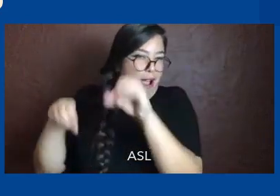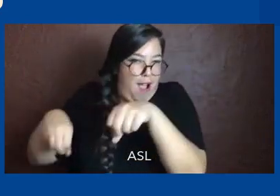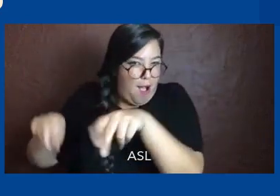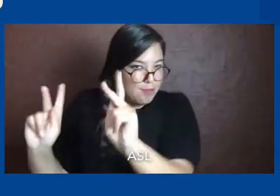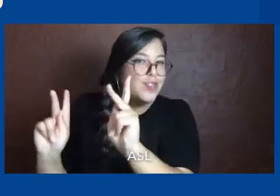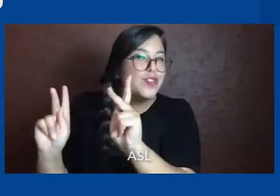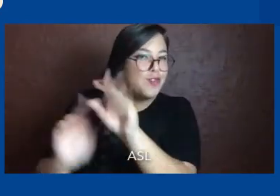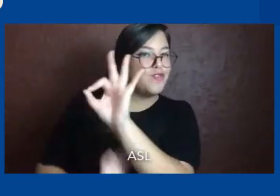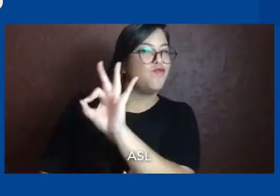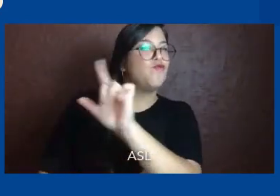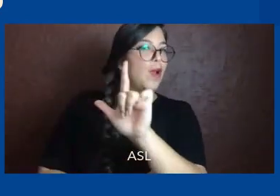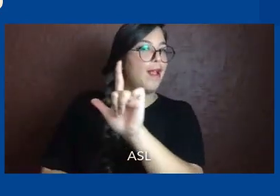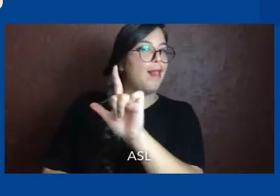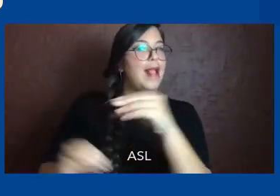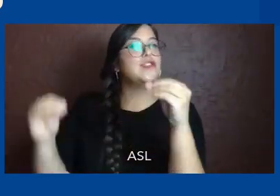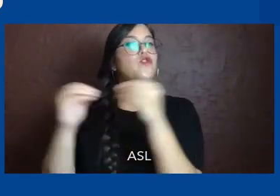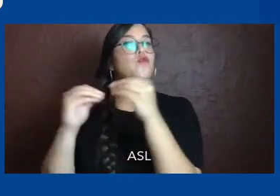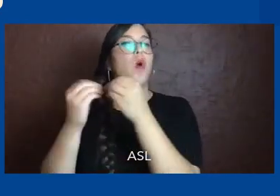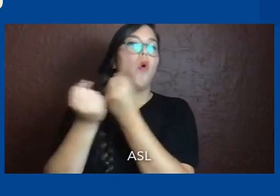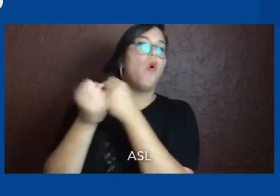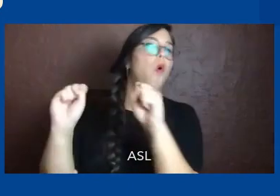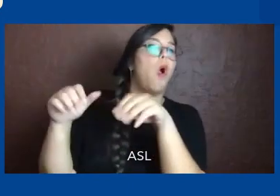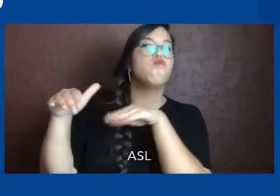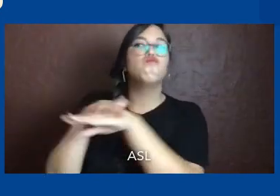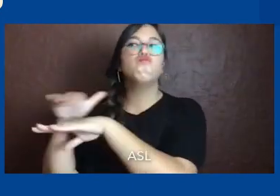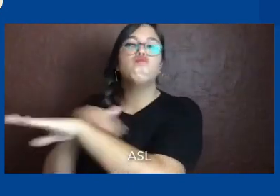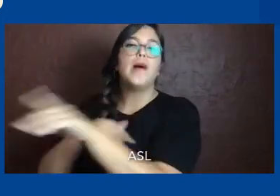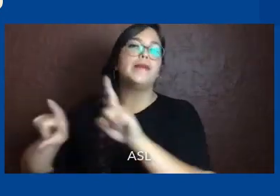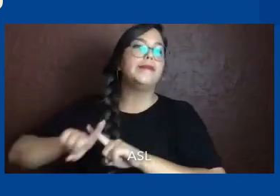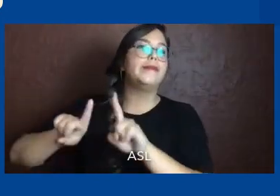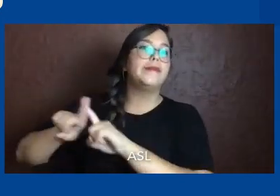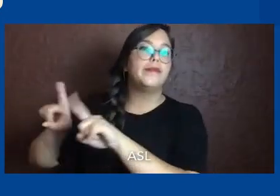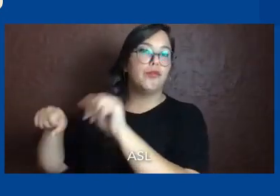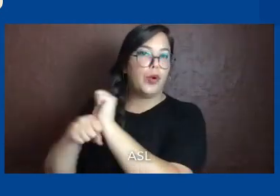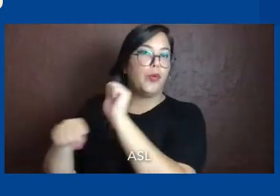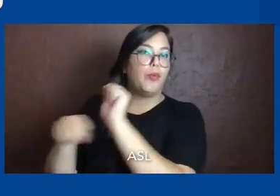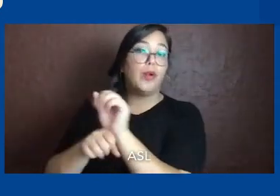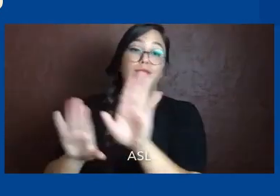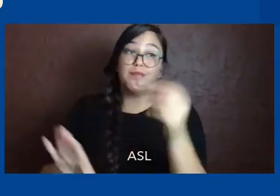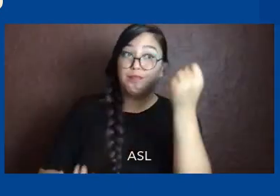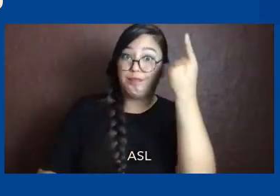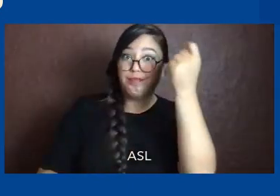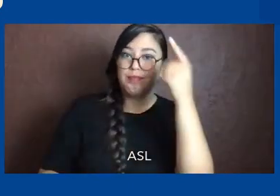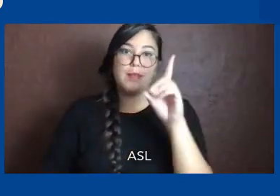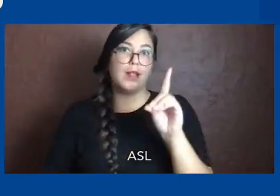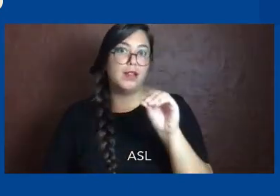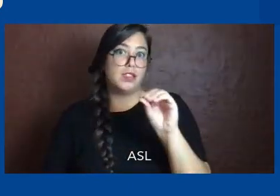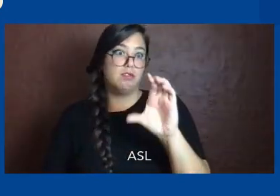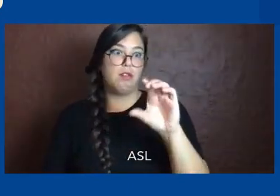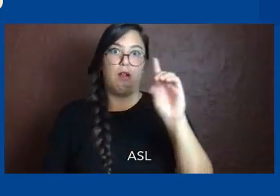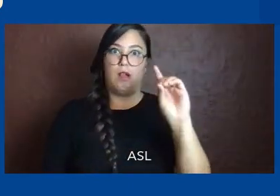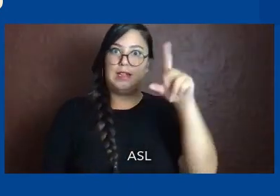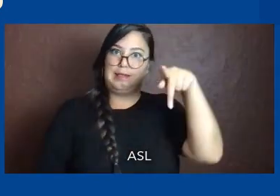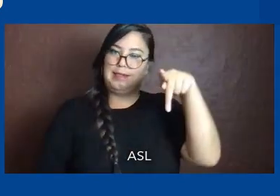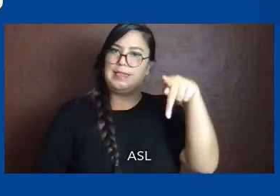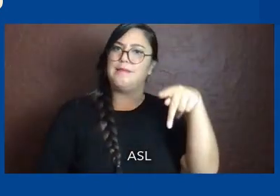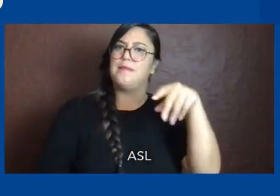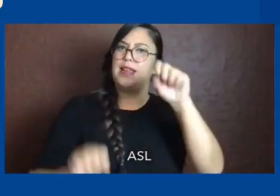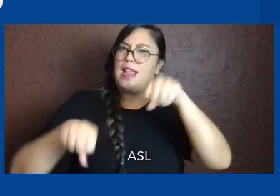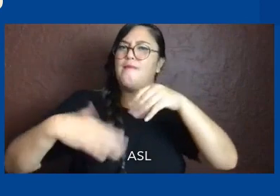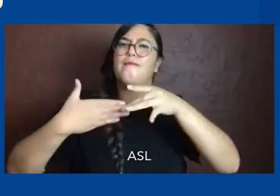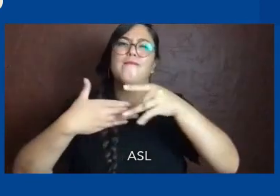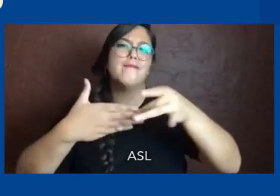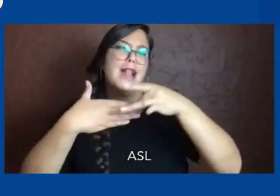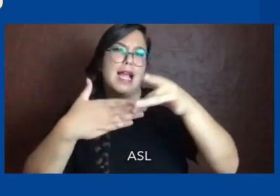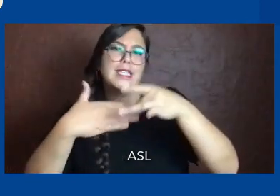I think there are ways in which documentary DPs are so nimble that we can adapt really quickly to changing